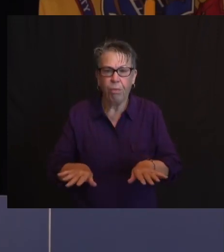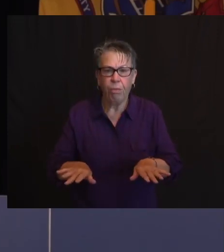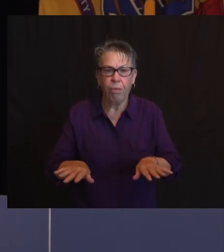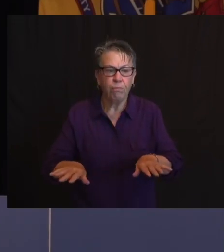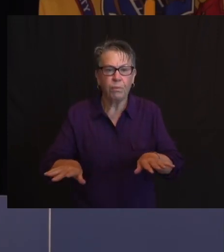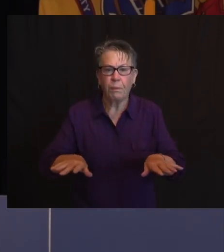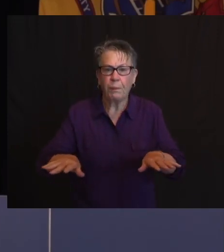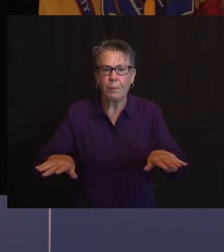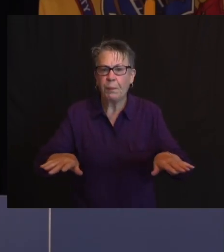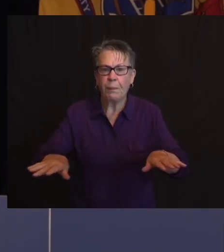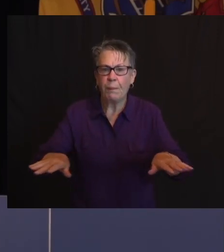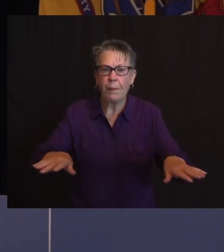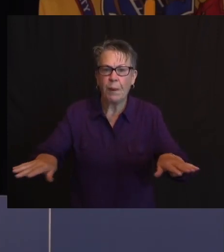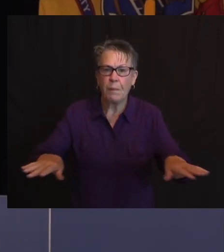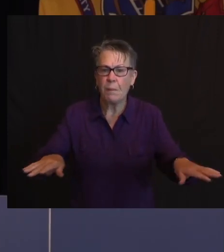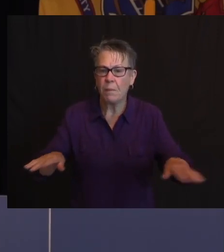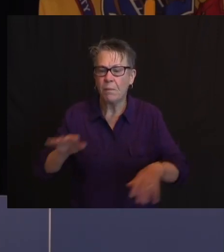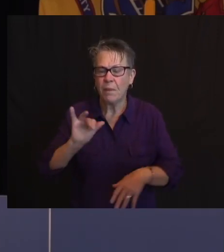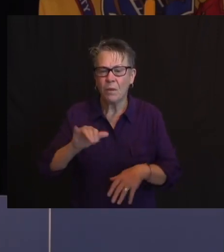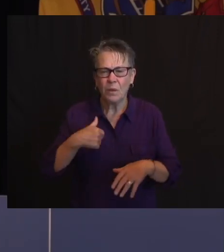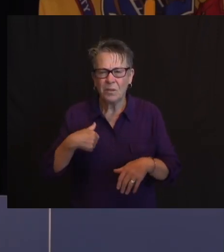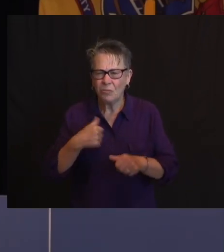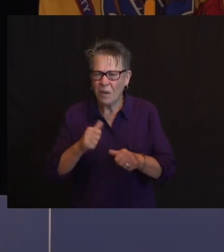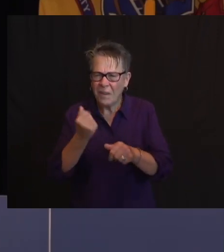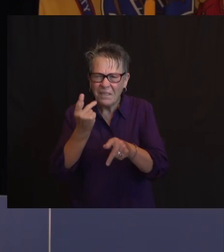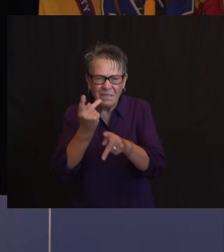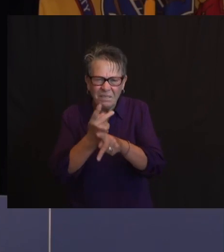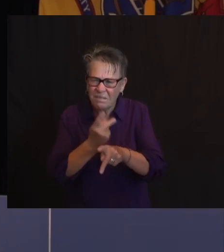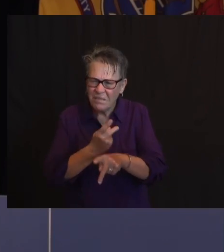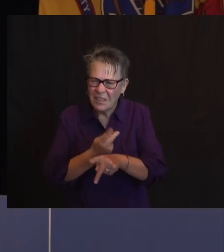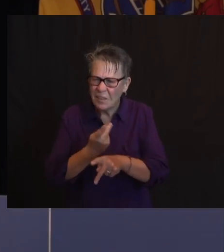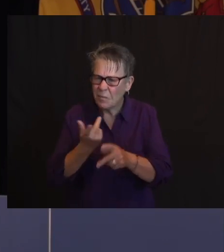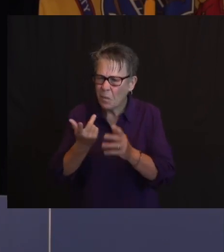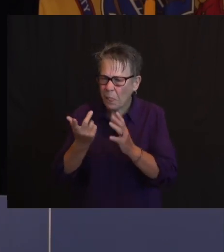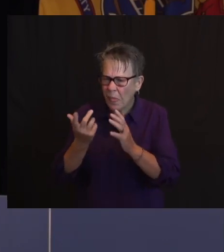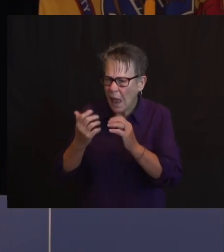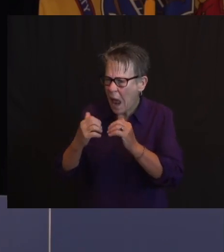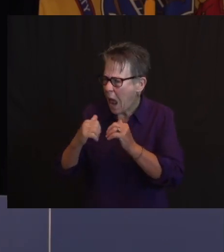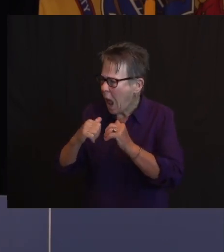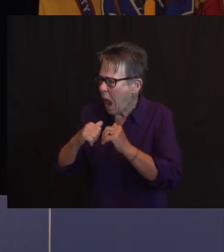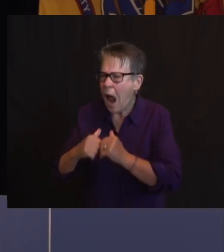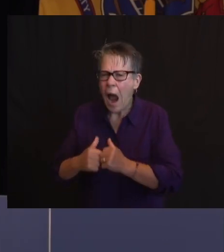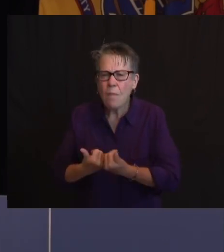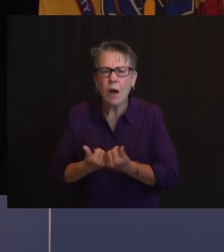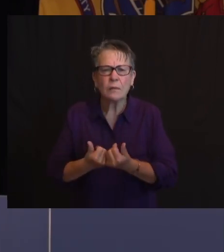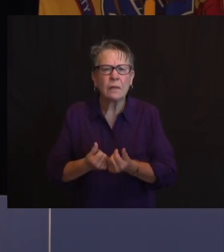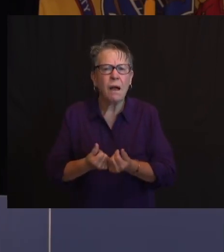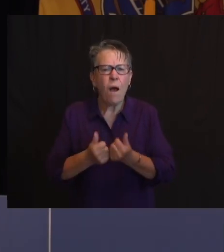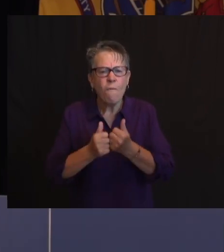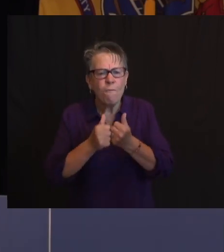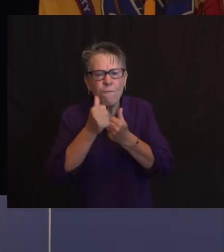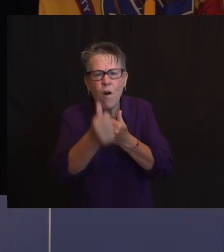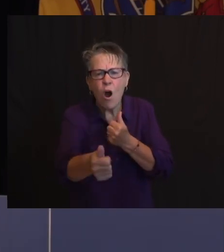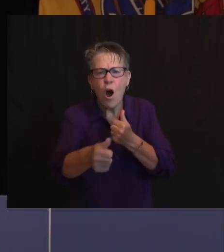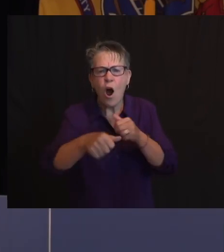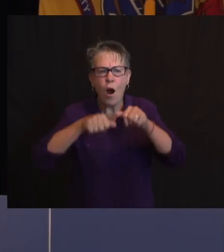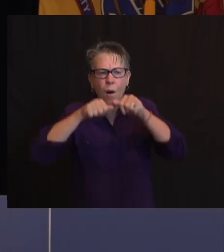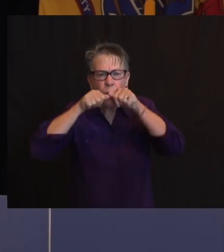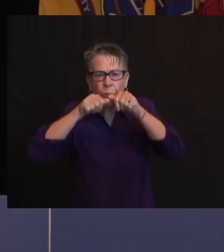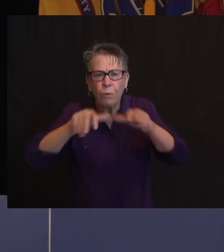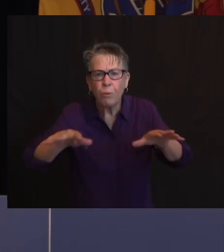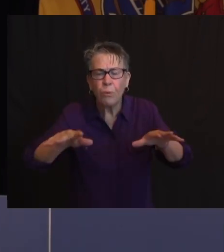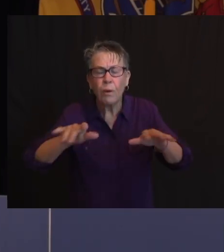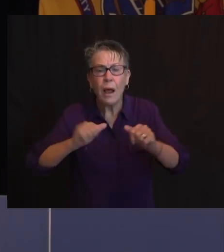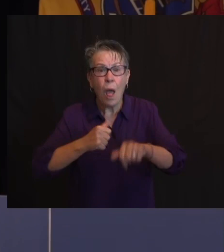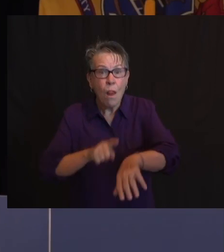particles and can go longer periods further away. And this is something that we are still learning. Certainly, we